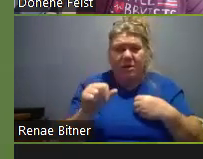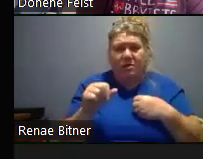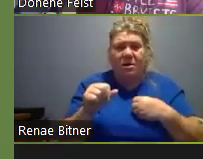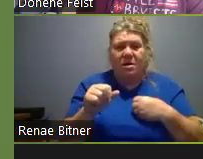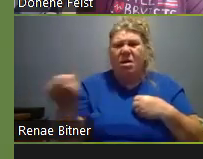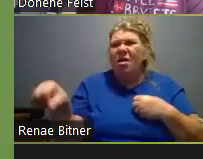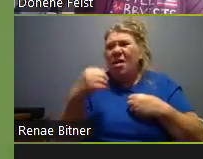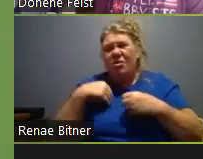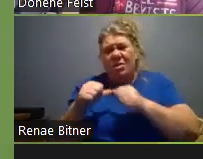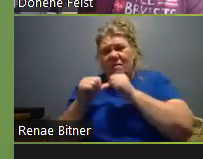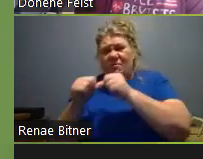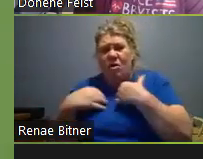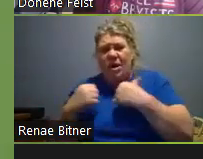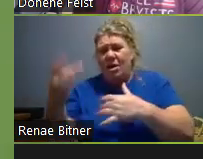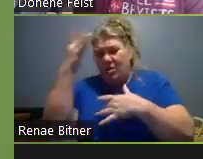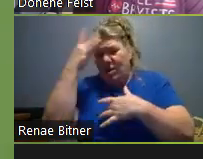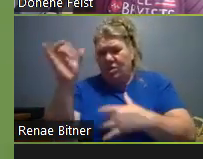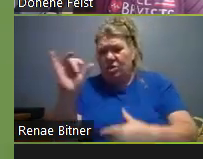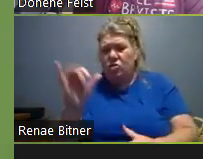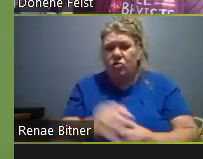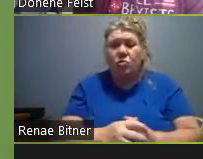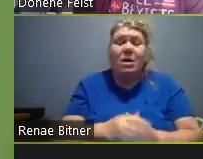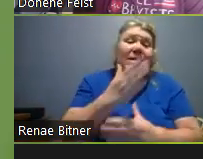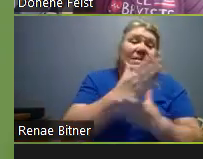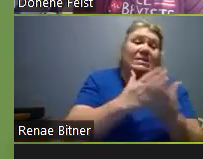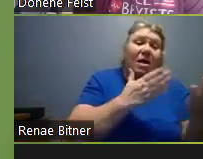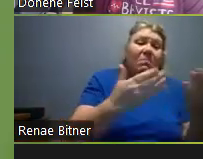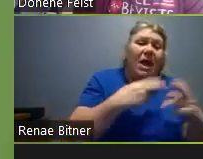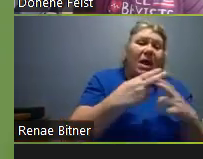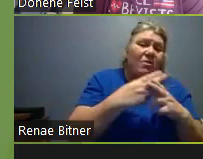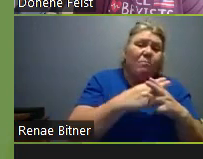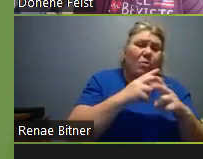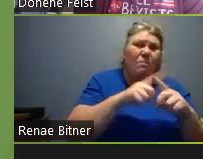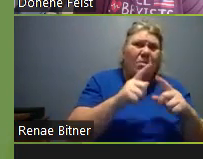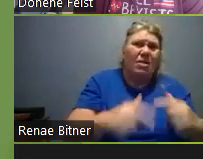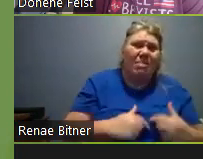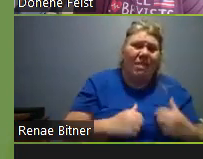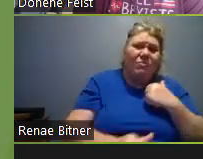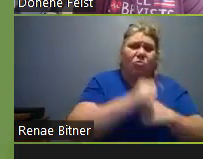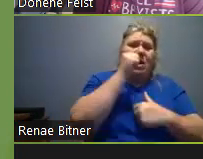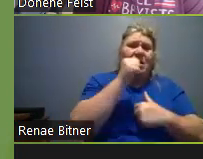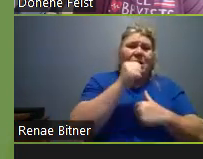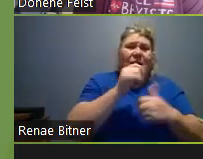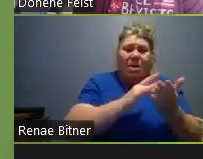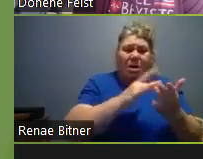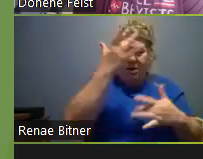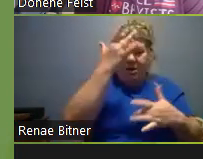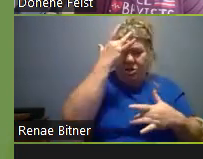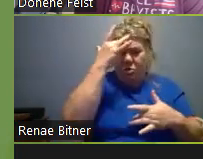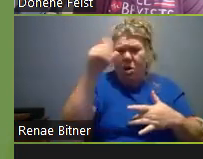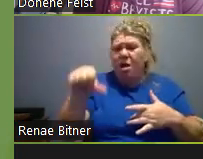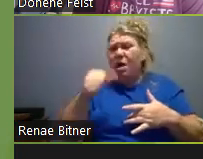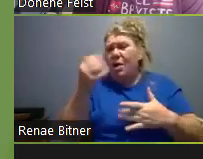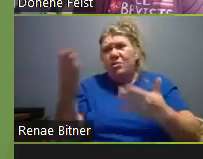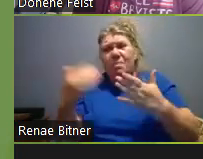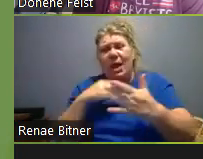others have chronic health illnesses. Some may have a brief but life-threatening medical problem, and others might only have